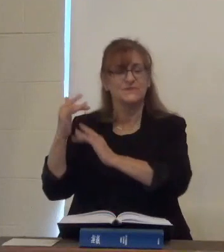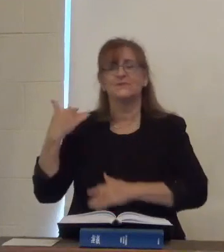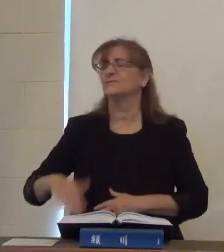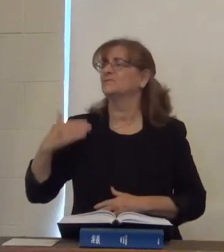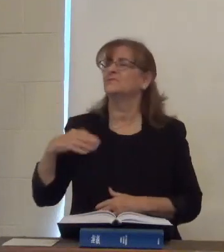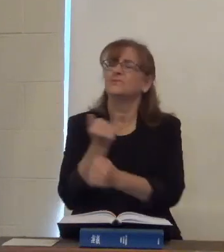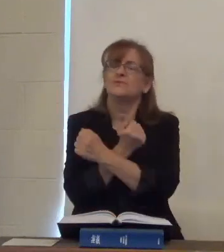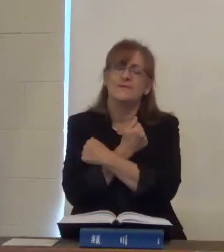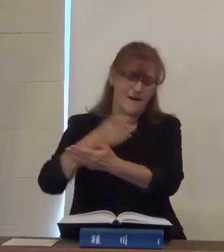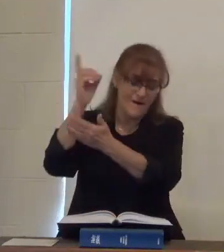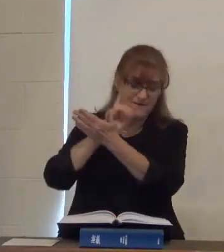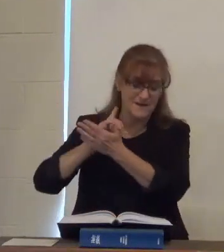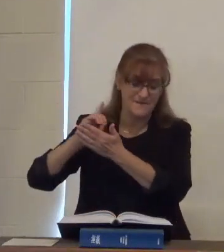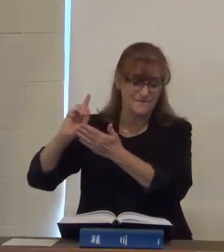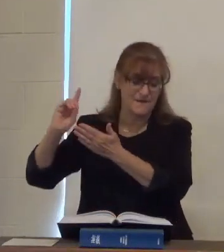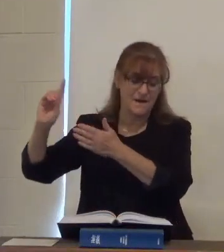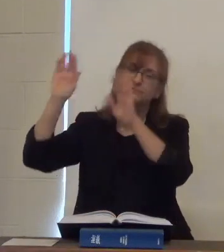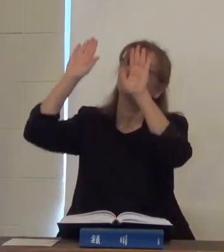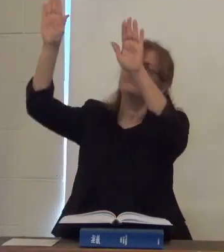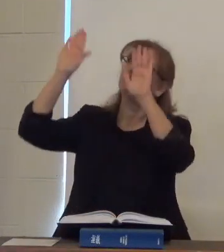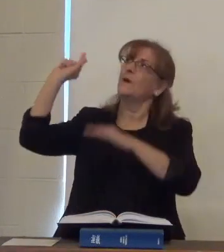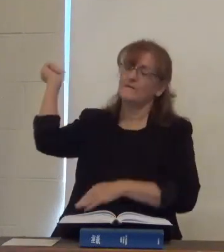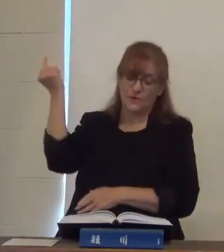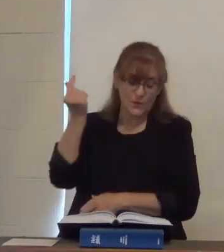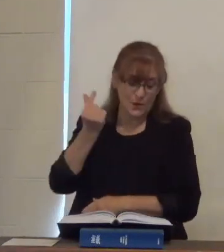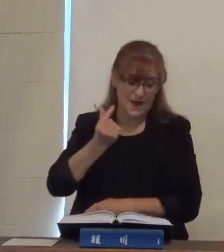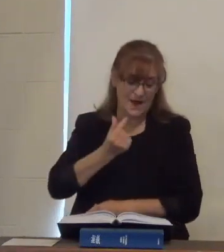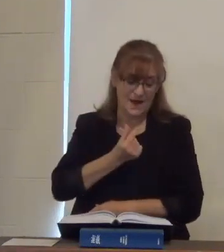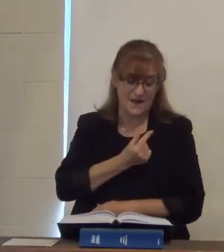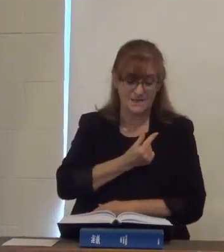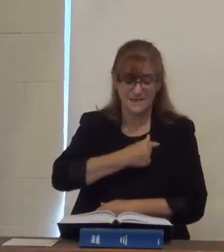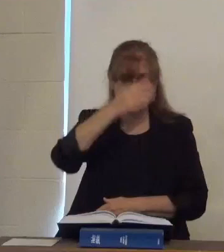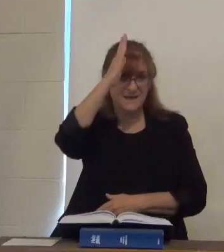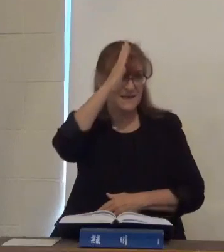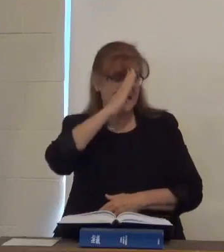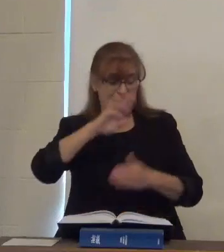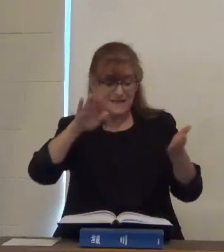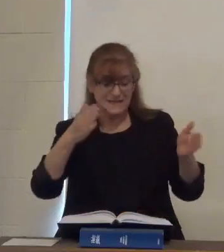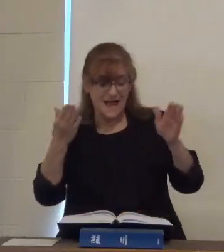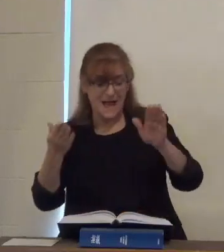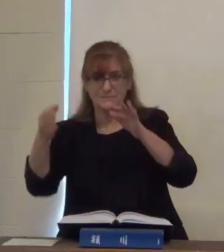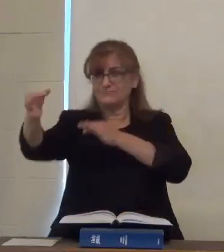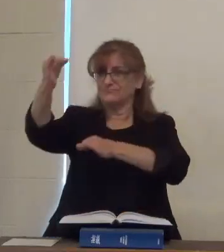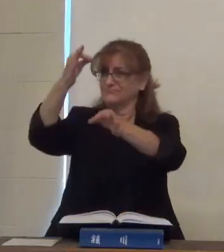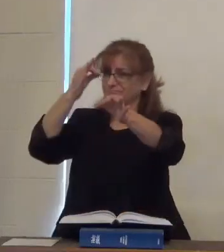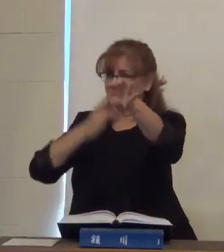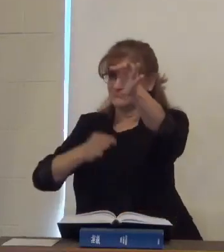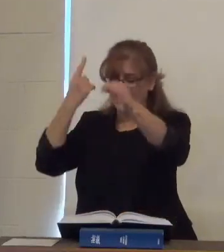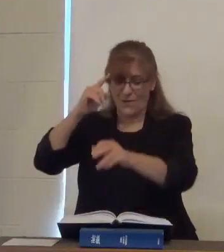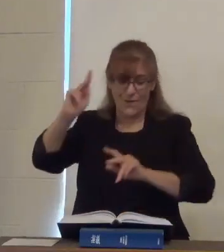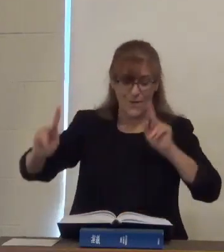love divine, oh, matchless grace, that God should